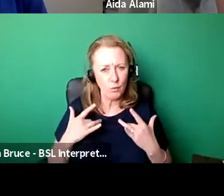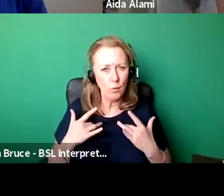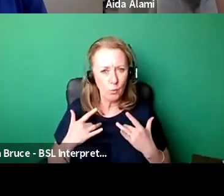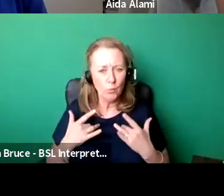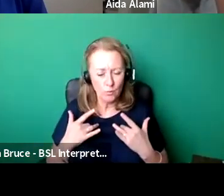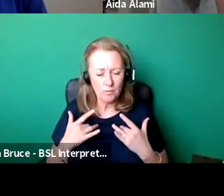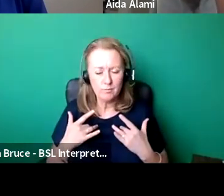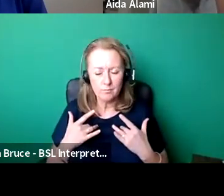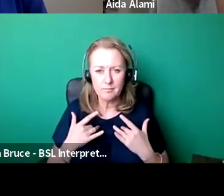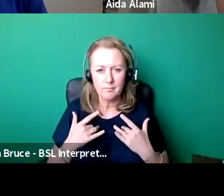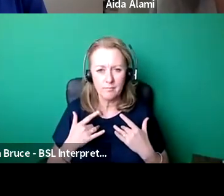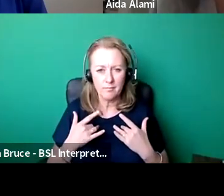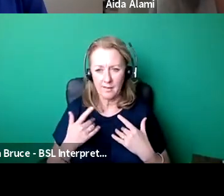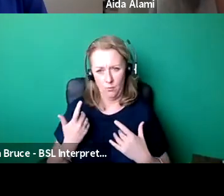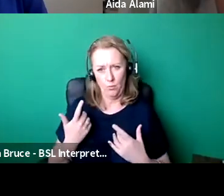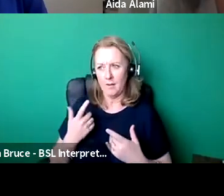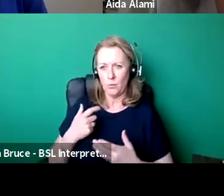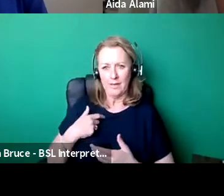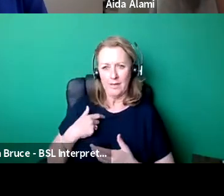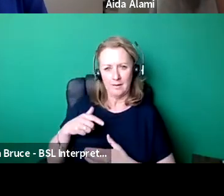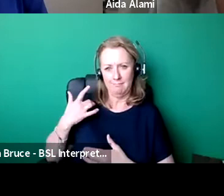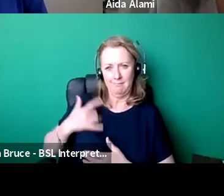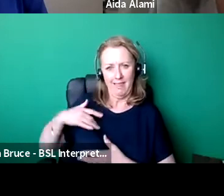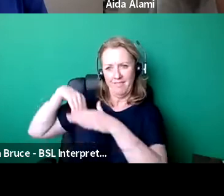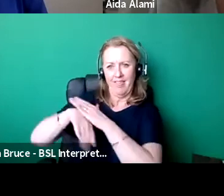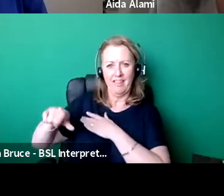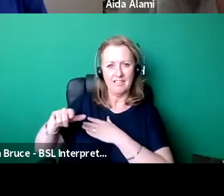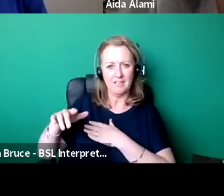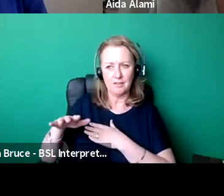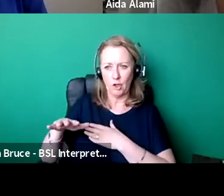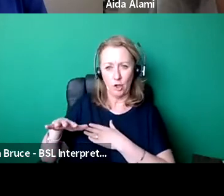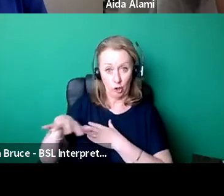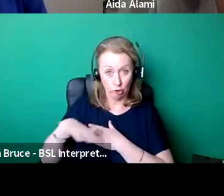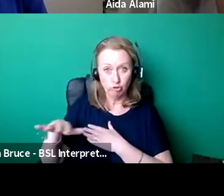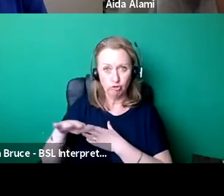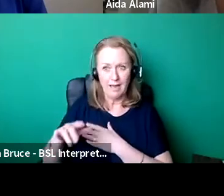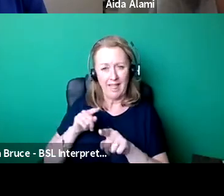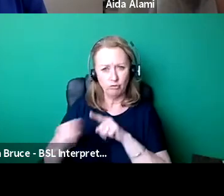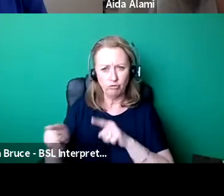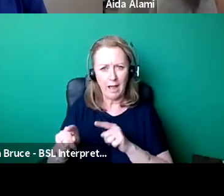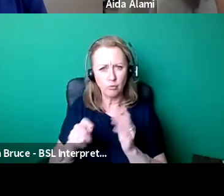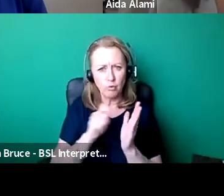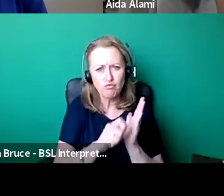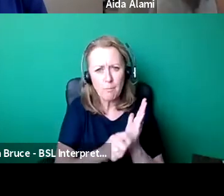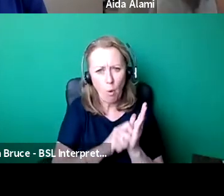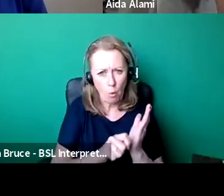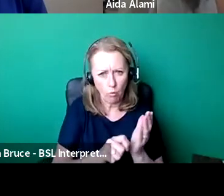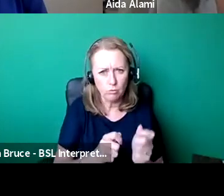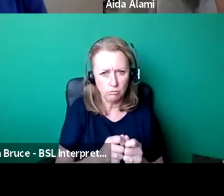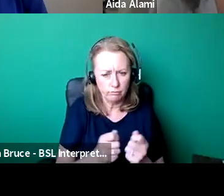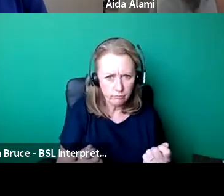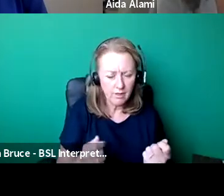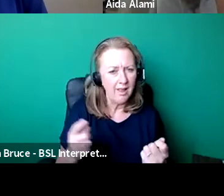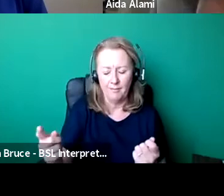being a citizen of this country and trying to report on it. And you will always be treated, especially if you're a woman, you're always going to be treated